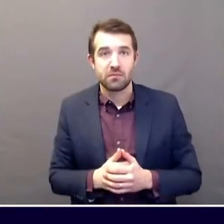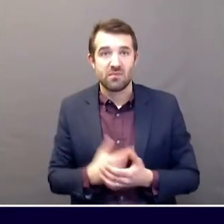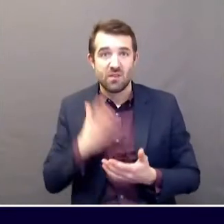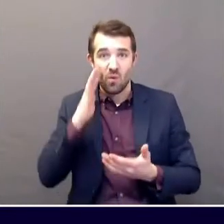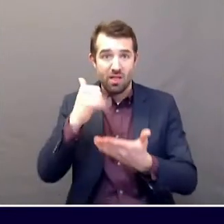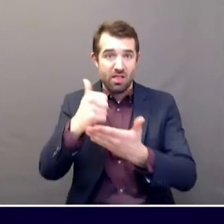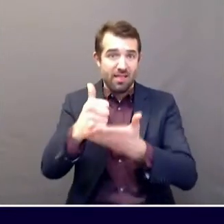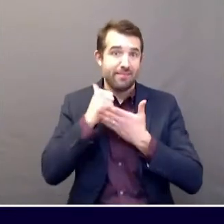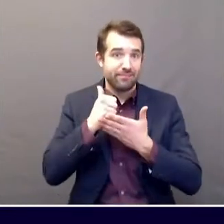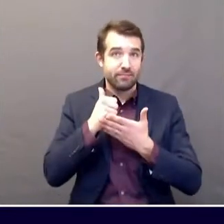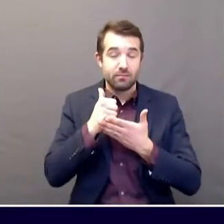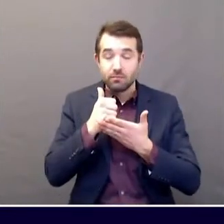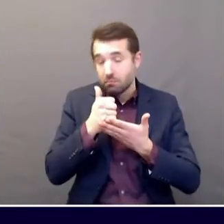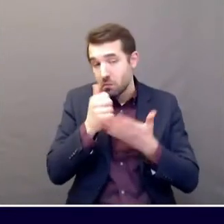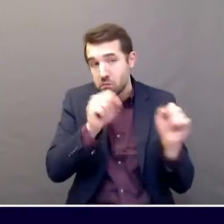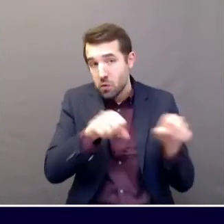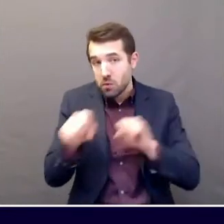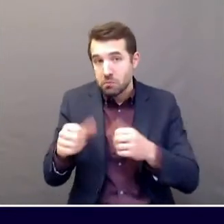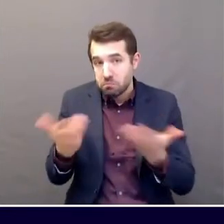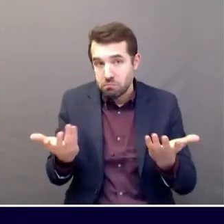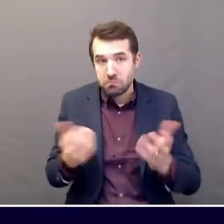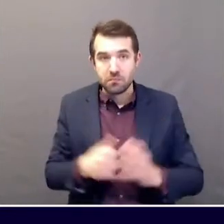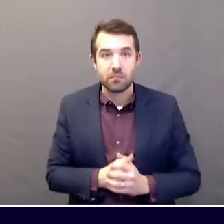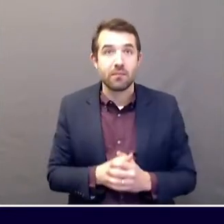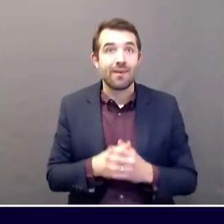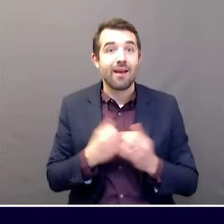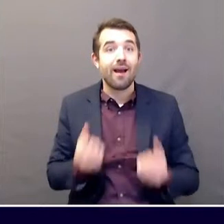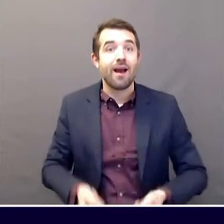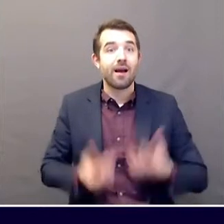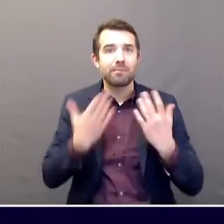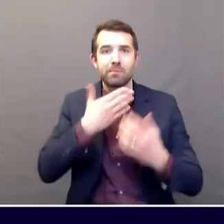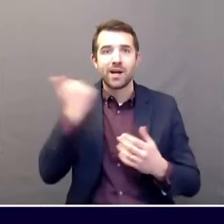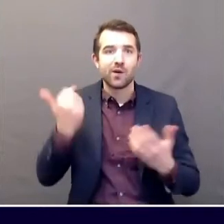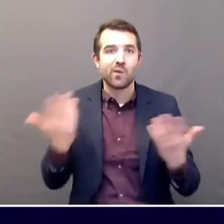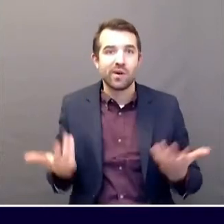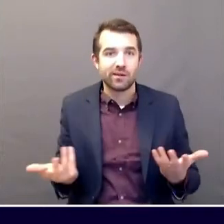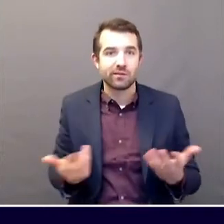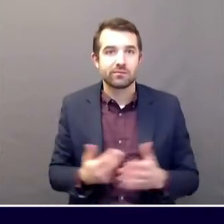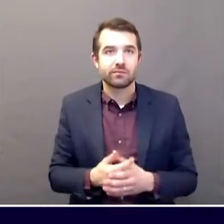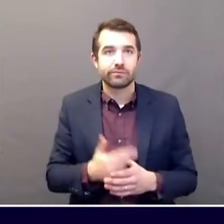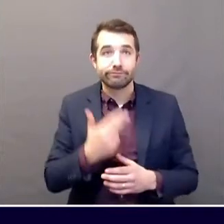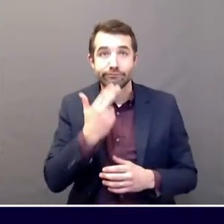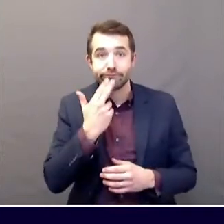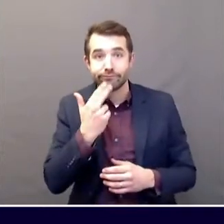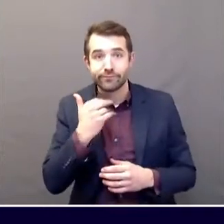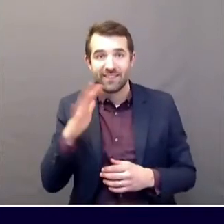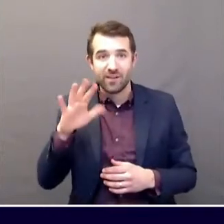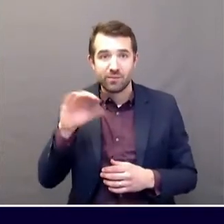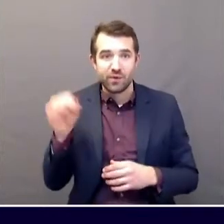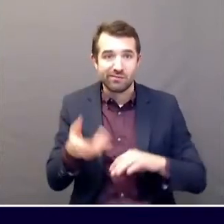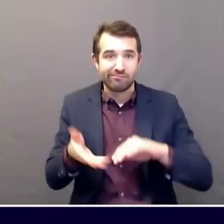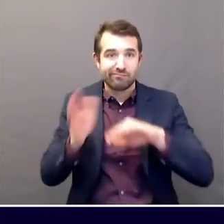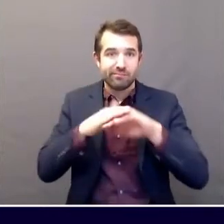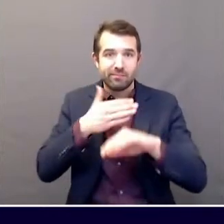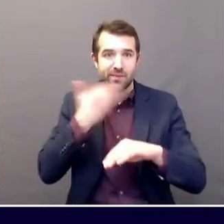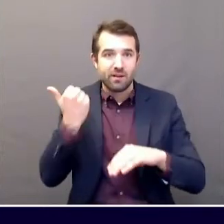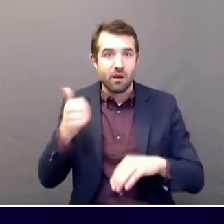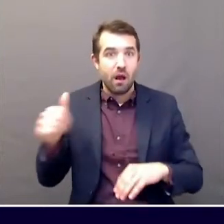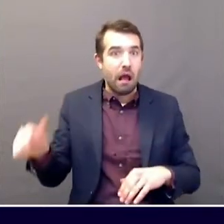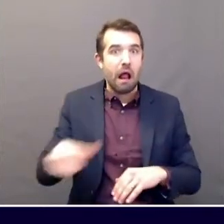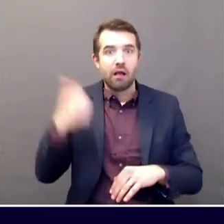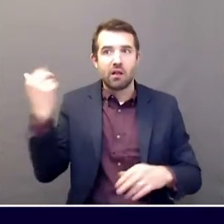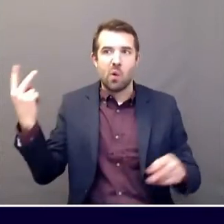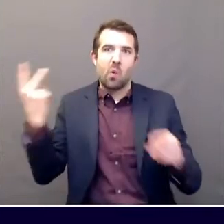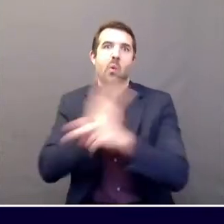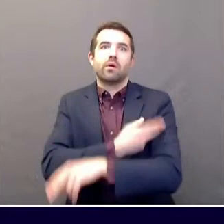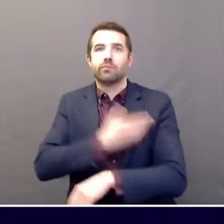magnitude of the benefit? Is it 10 times better? Is it 5% better? No one's really sure about that. What I would recommend is that if you